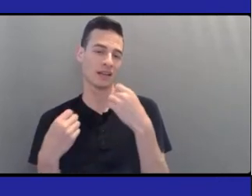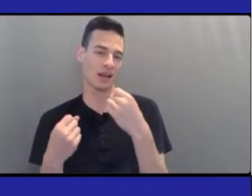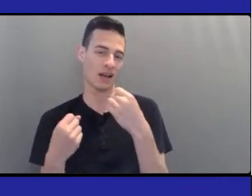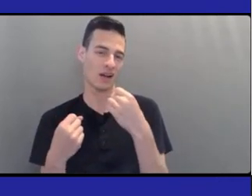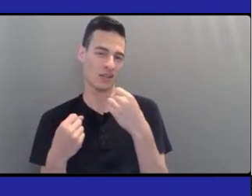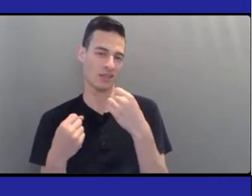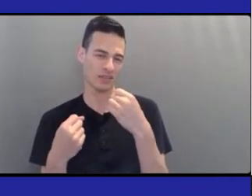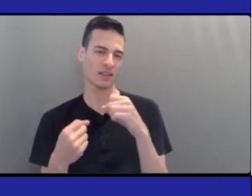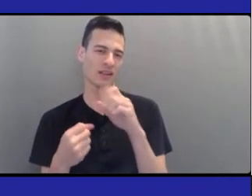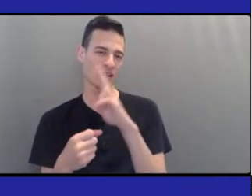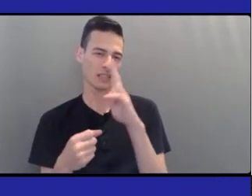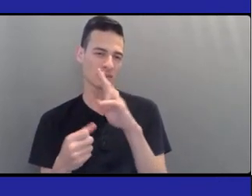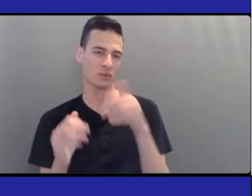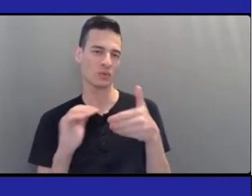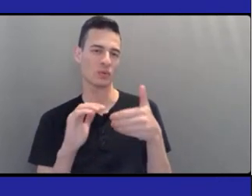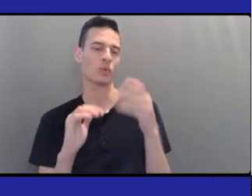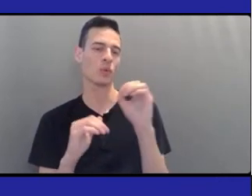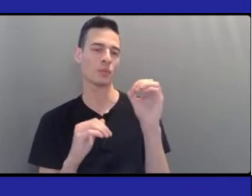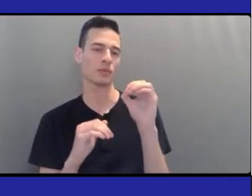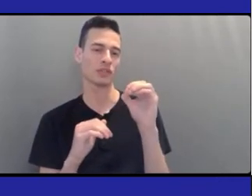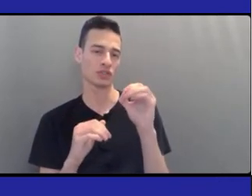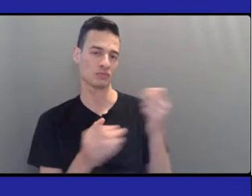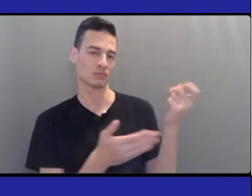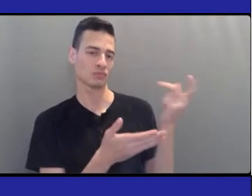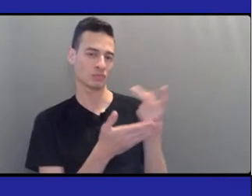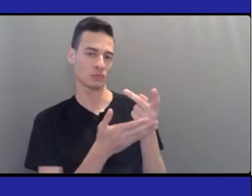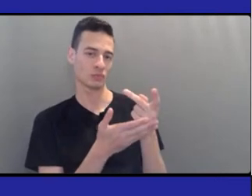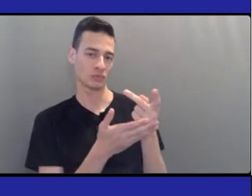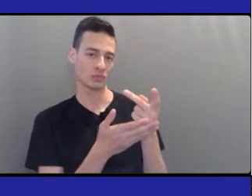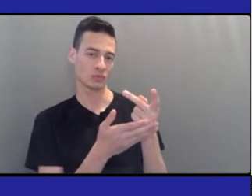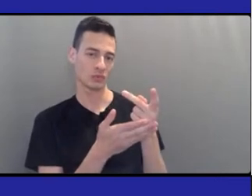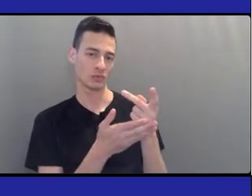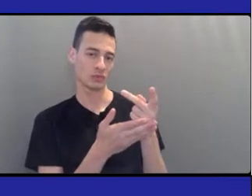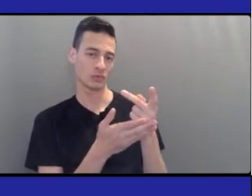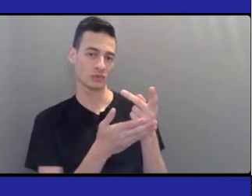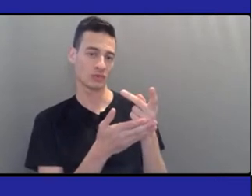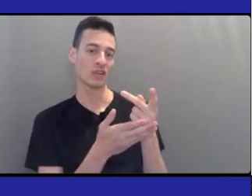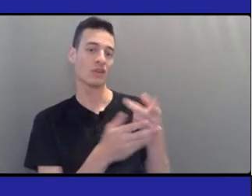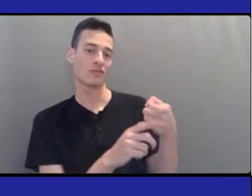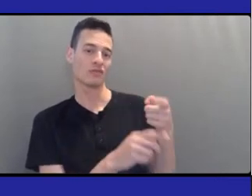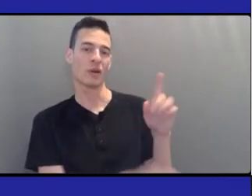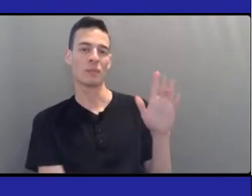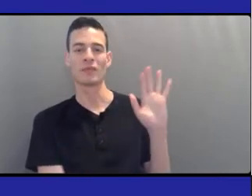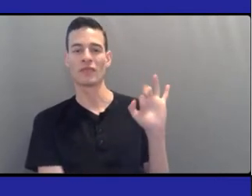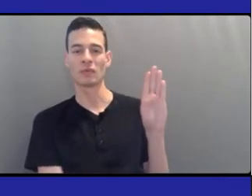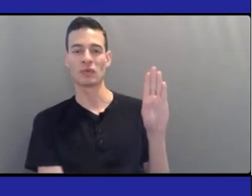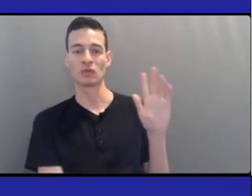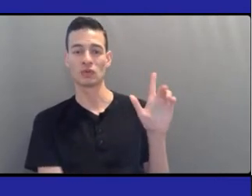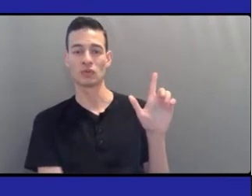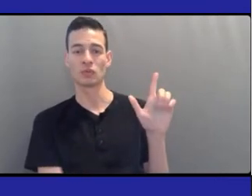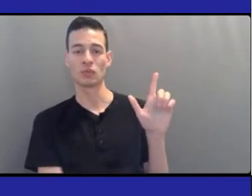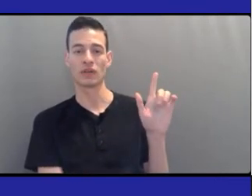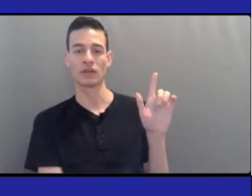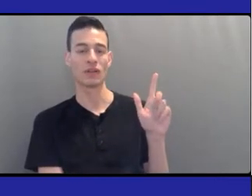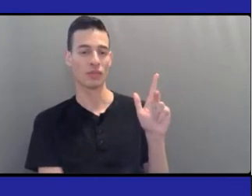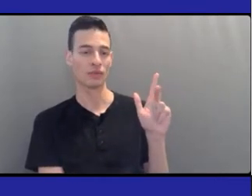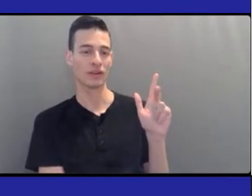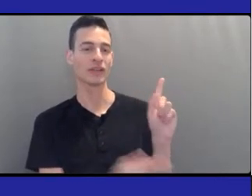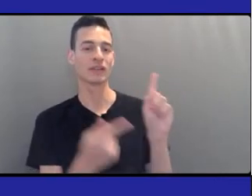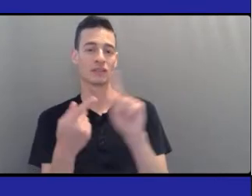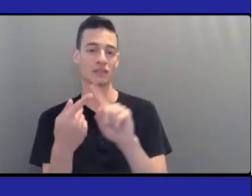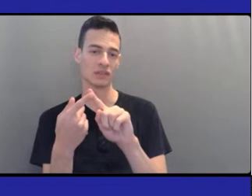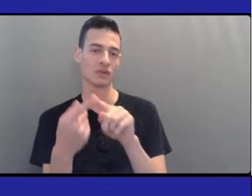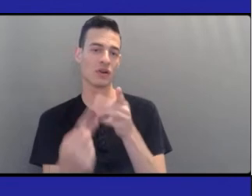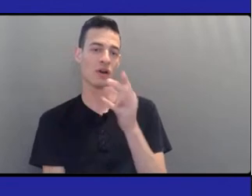of February 23rd, 2023, to serve in such capacity for a term through May